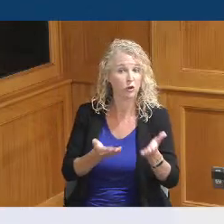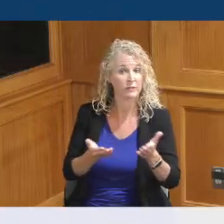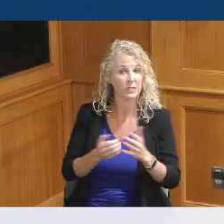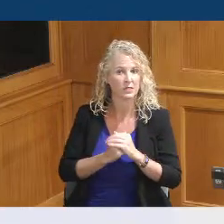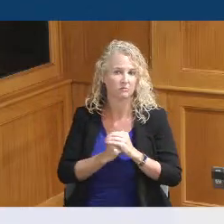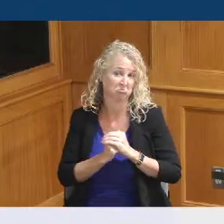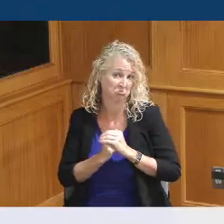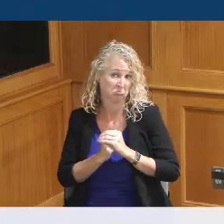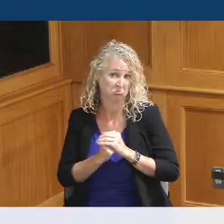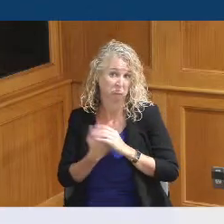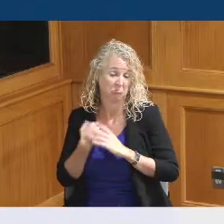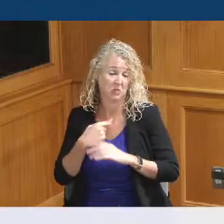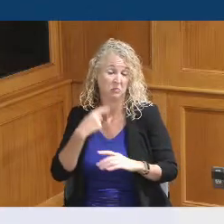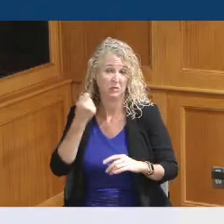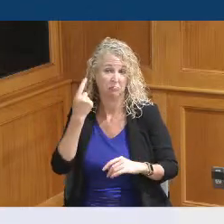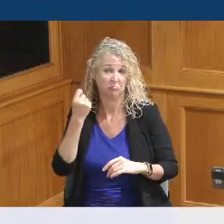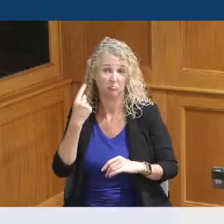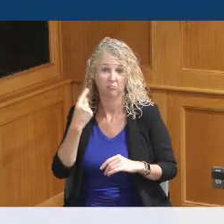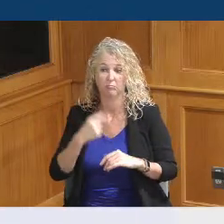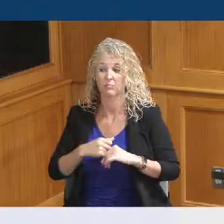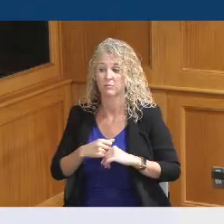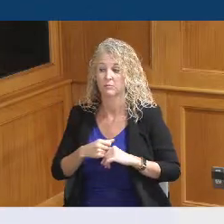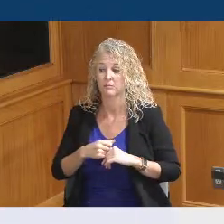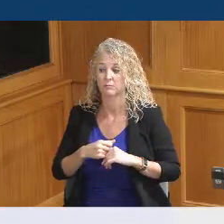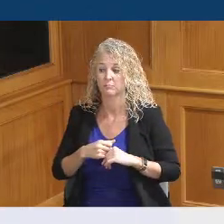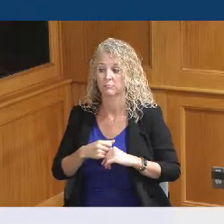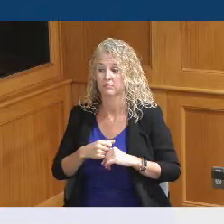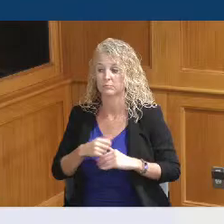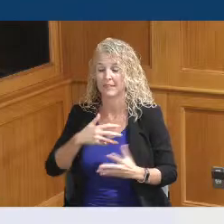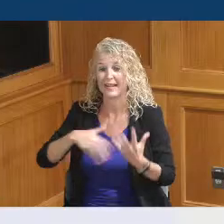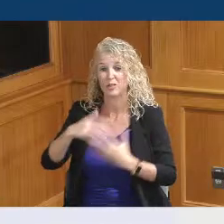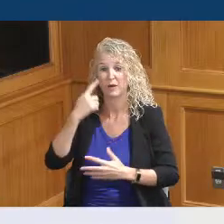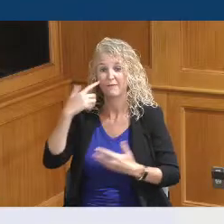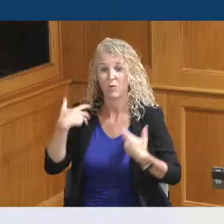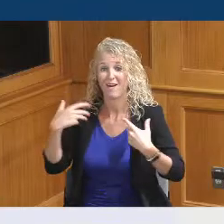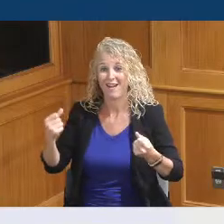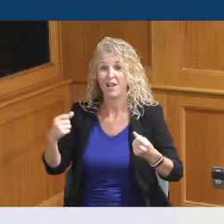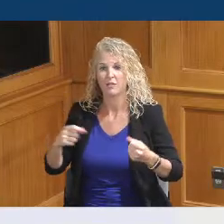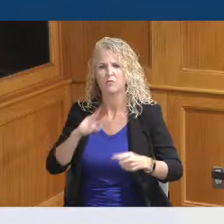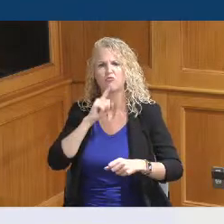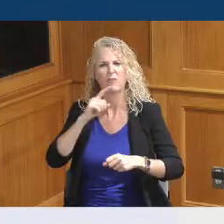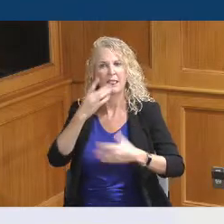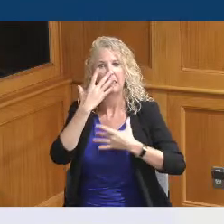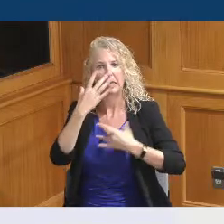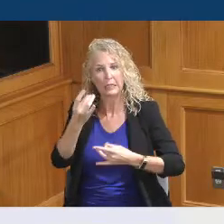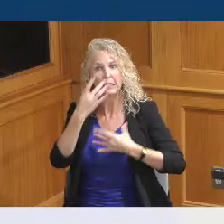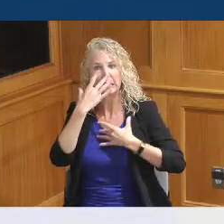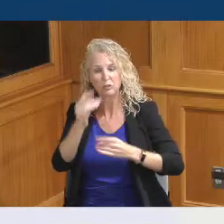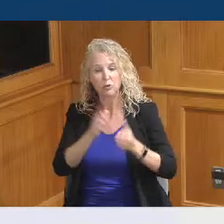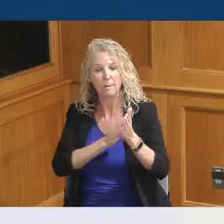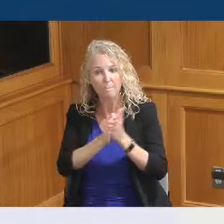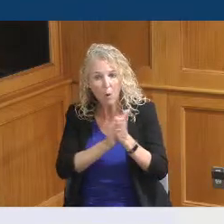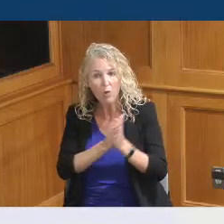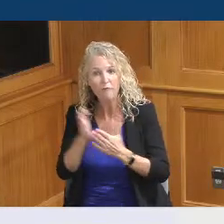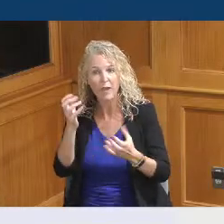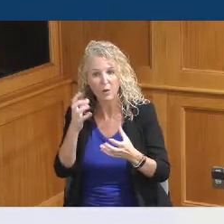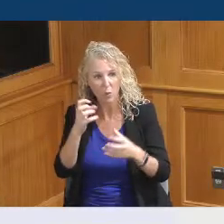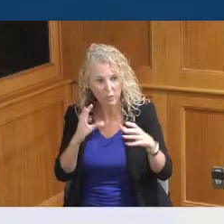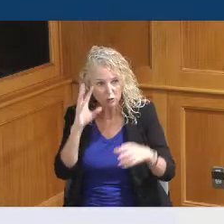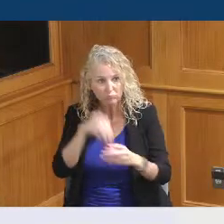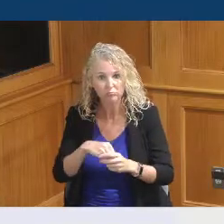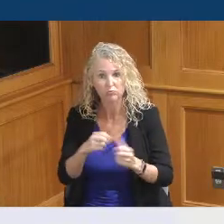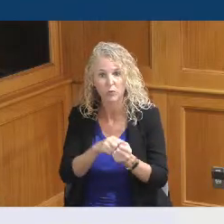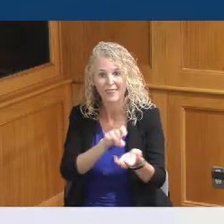And what we've brought before you today is one of those. Interact for Health has been very interested in this limited representation for